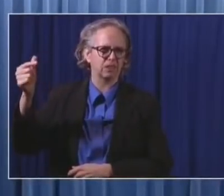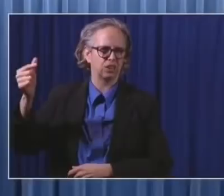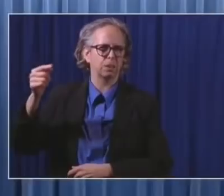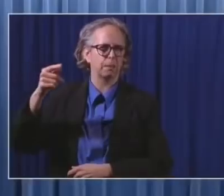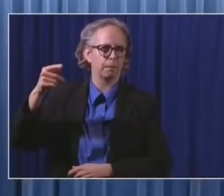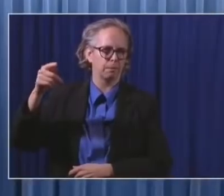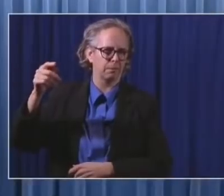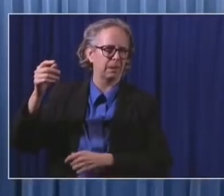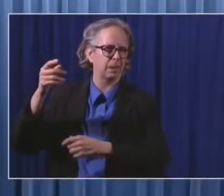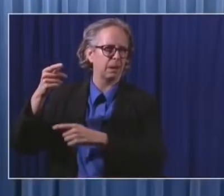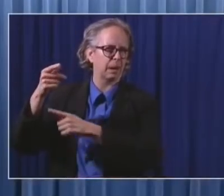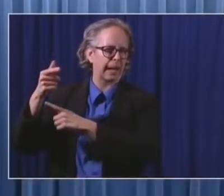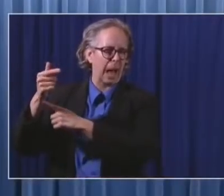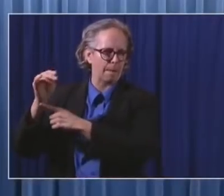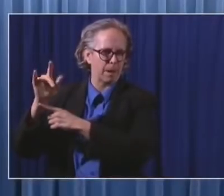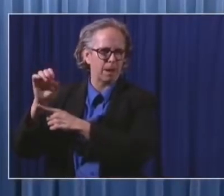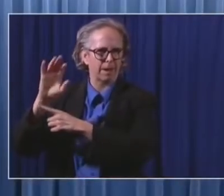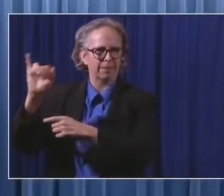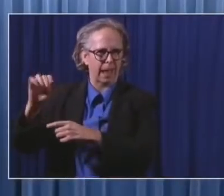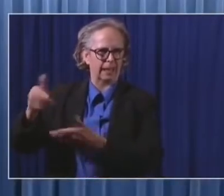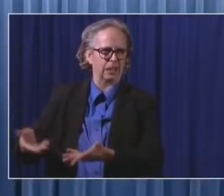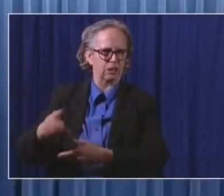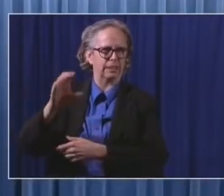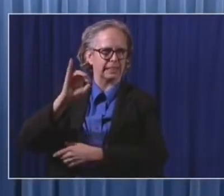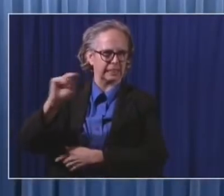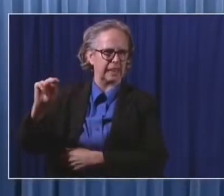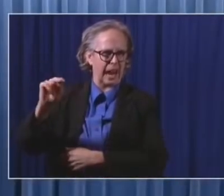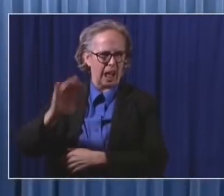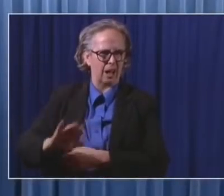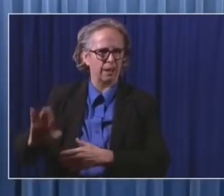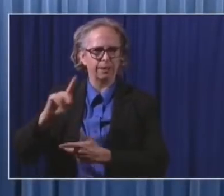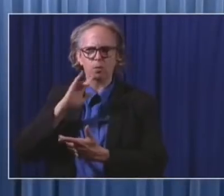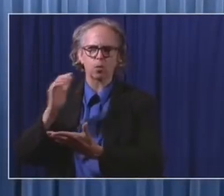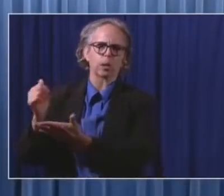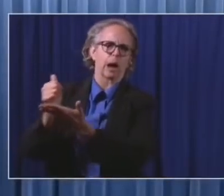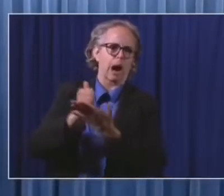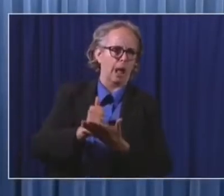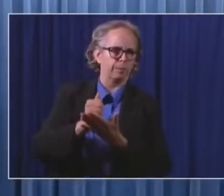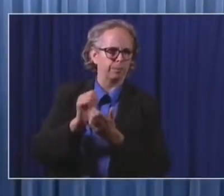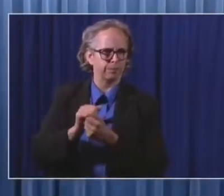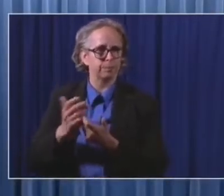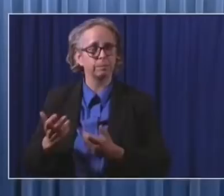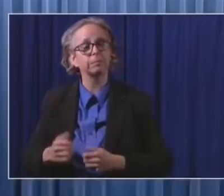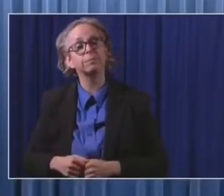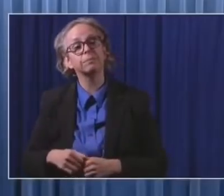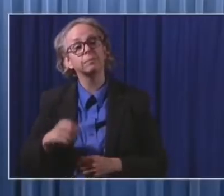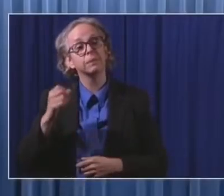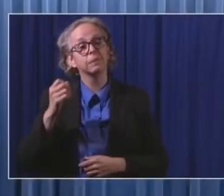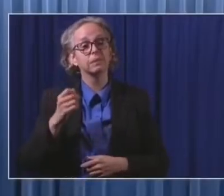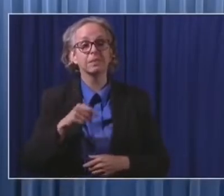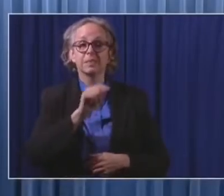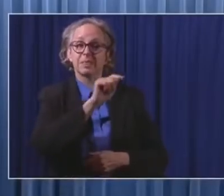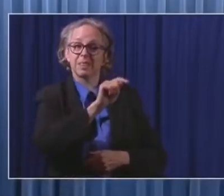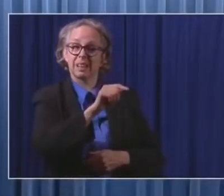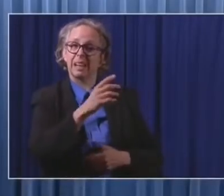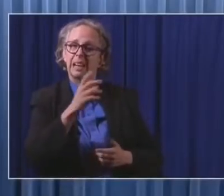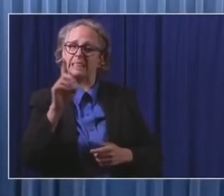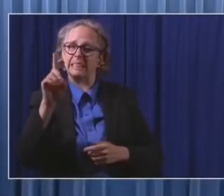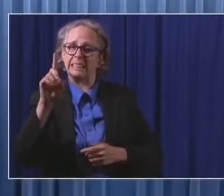public. Cincinnati's Procter & Gamble has donated creative work that's part of a local effort in southwest